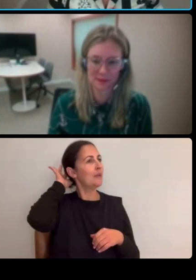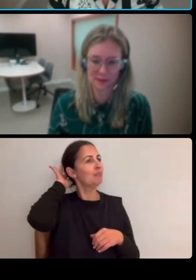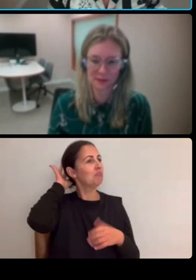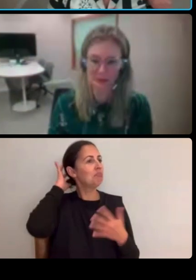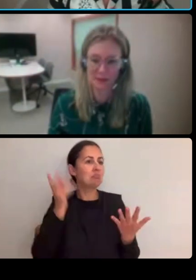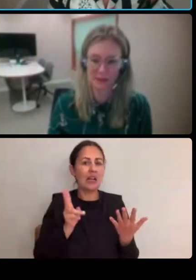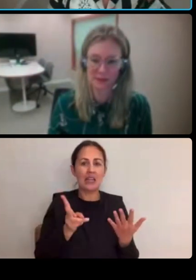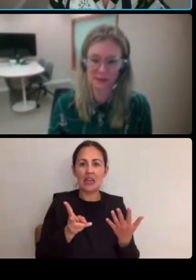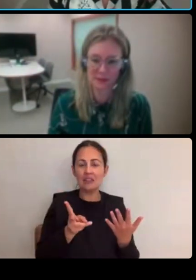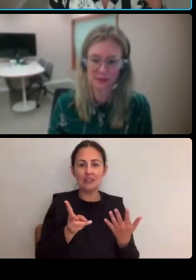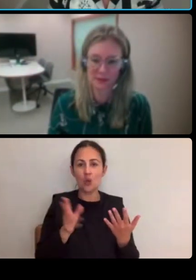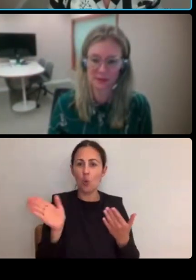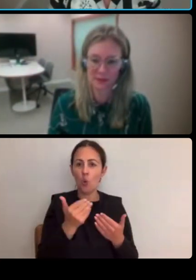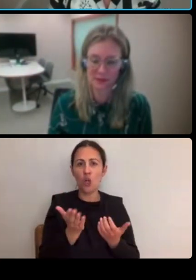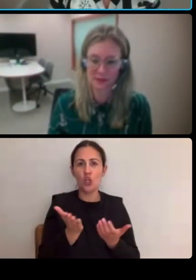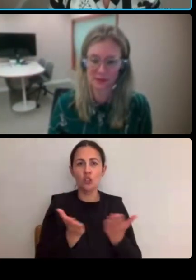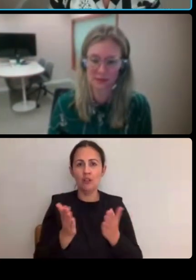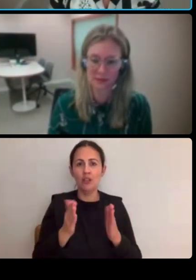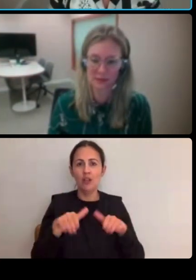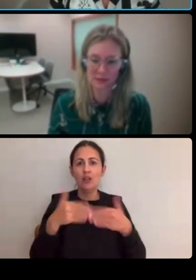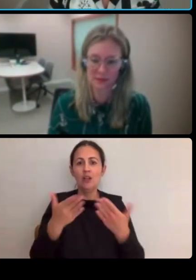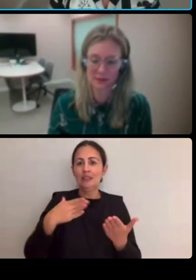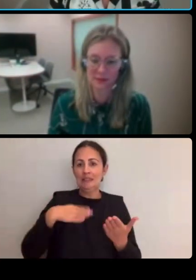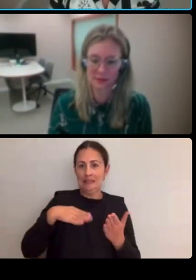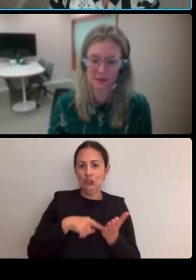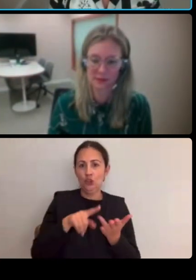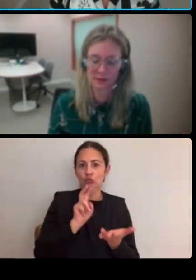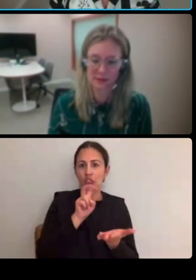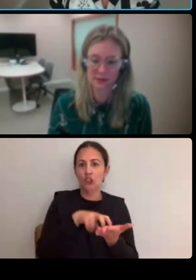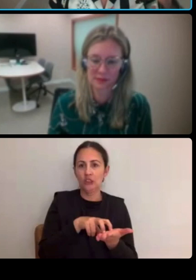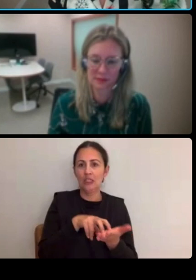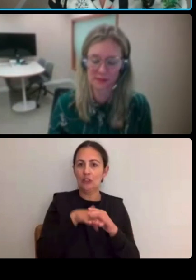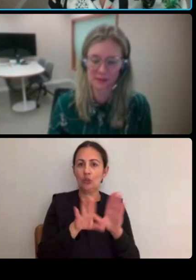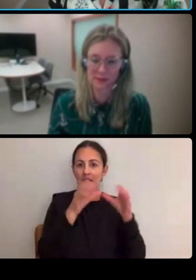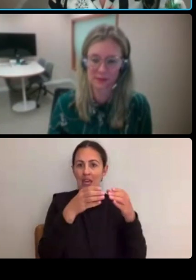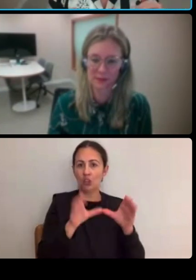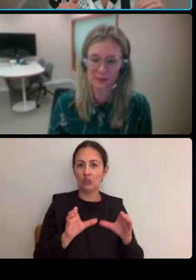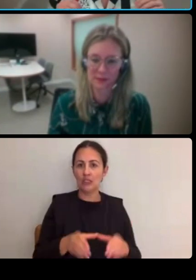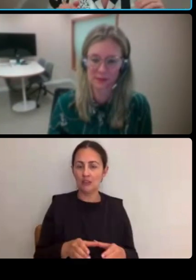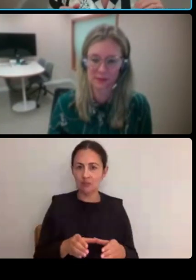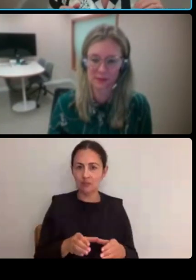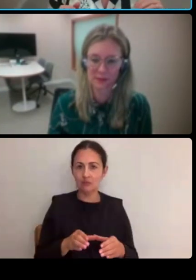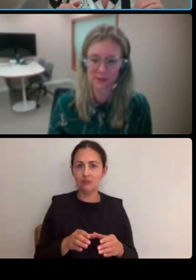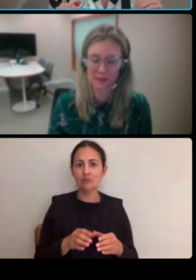again, all service providers will need to register into the categories,